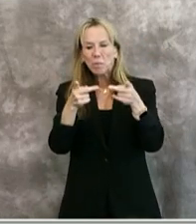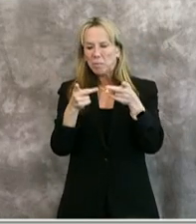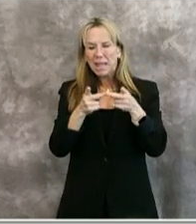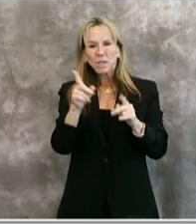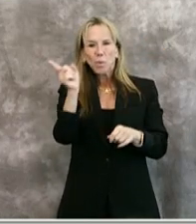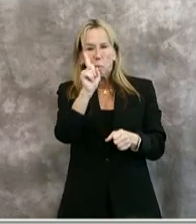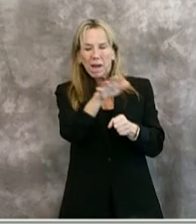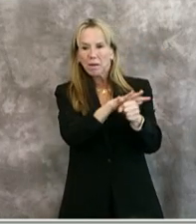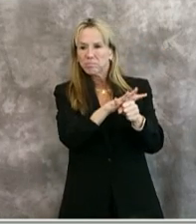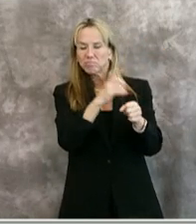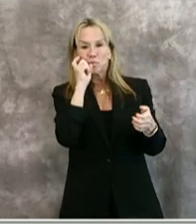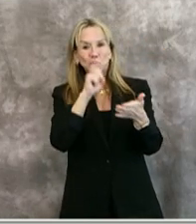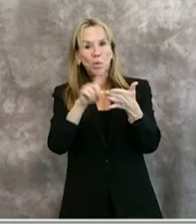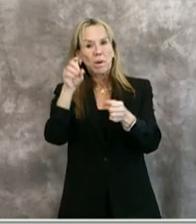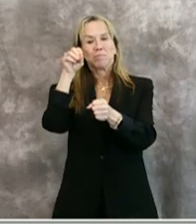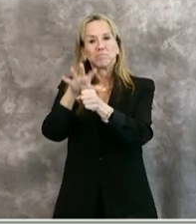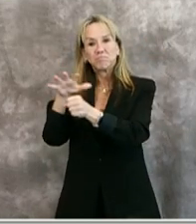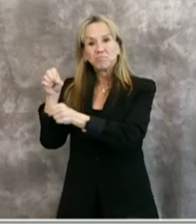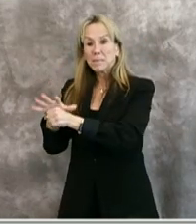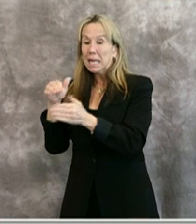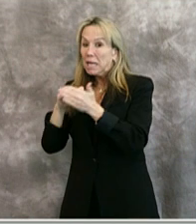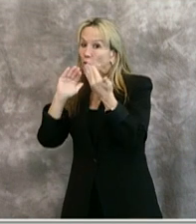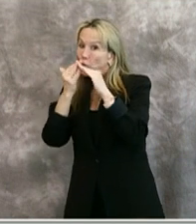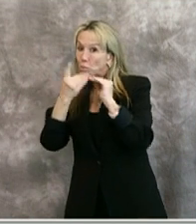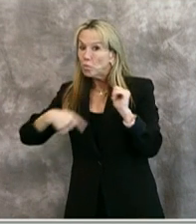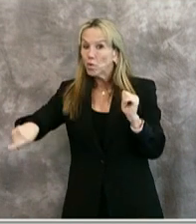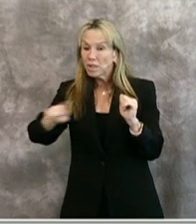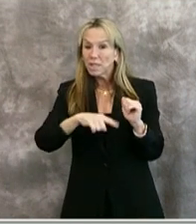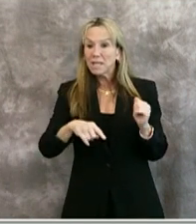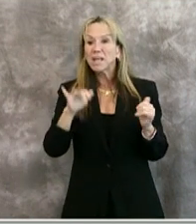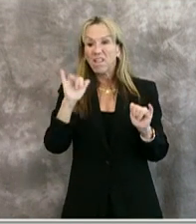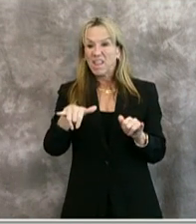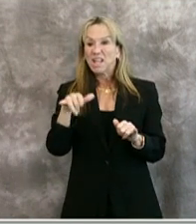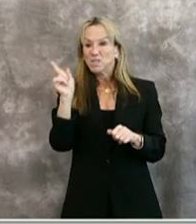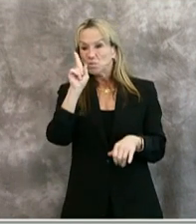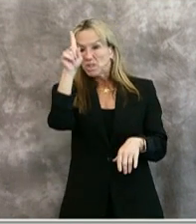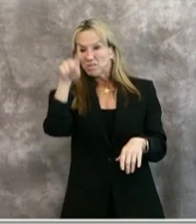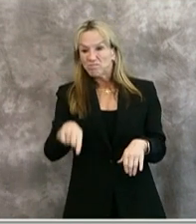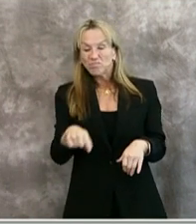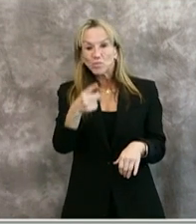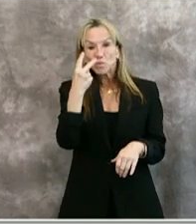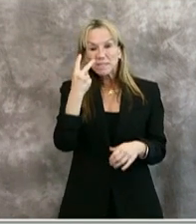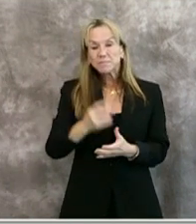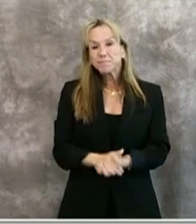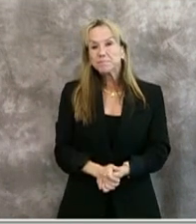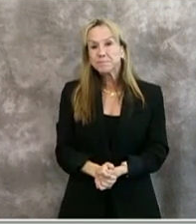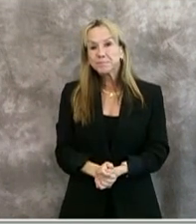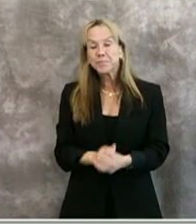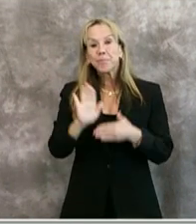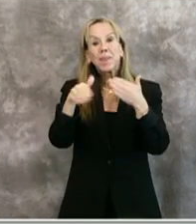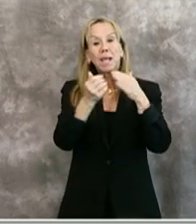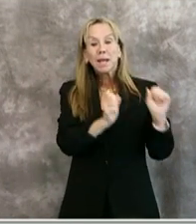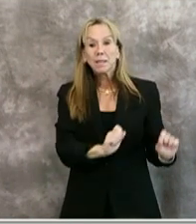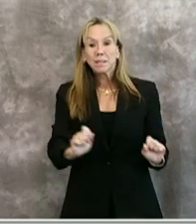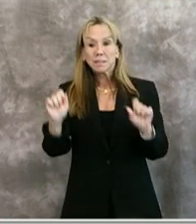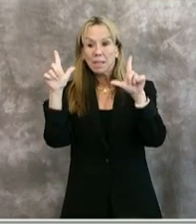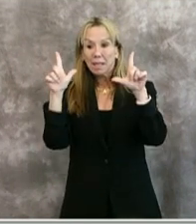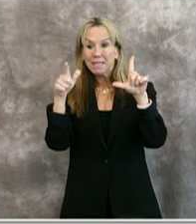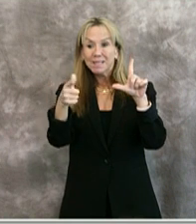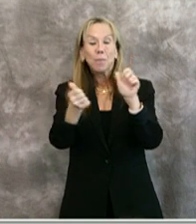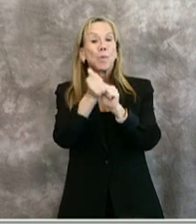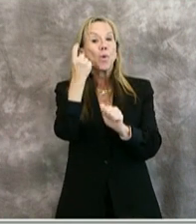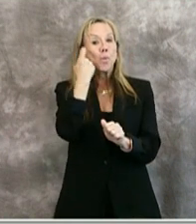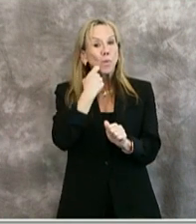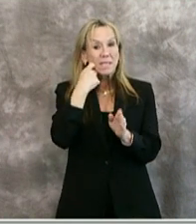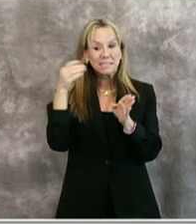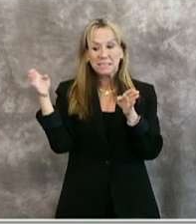or locations where these community outbreaks are located. And as you will see in the next slide, this shows the most